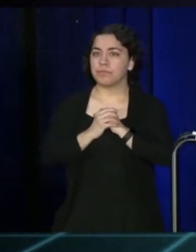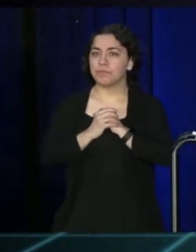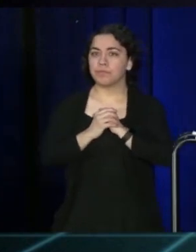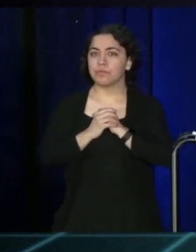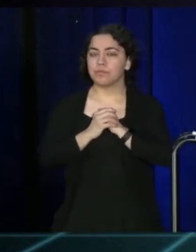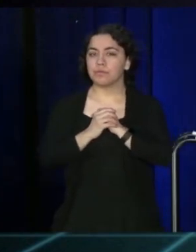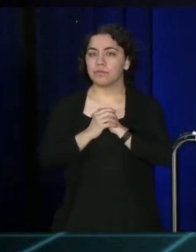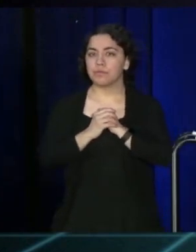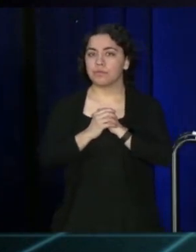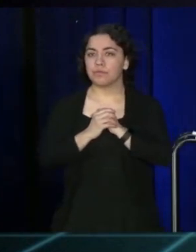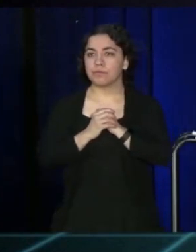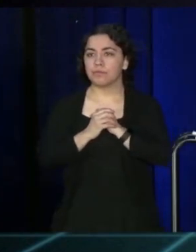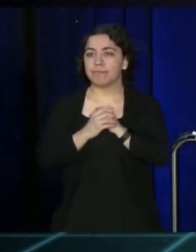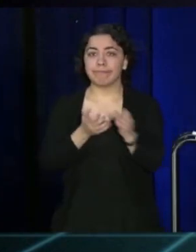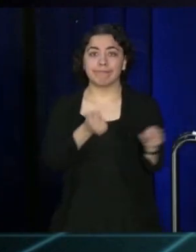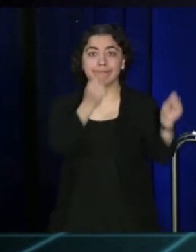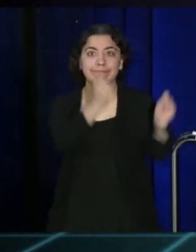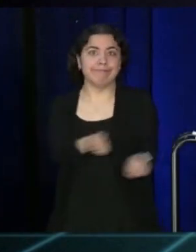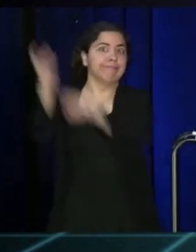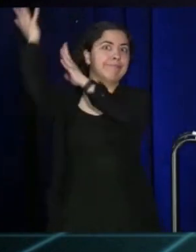Just burn the ads. Get rid of them all.